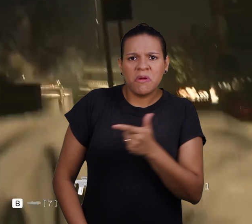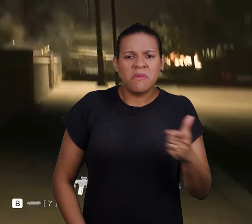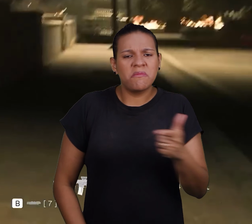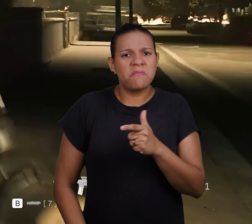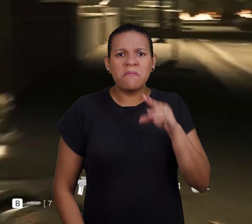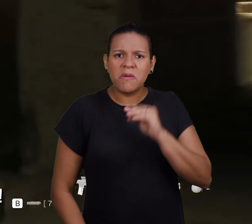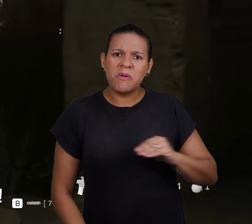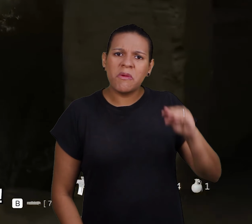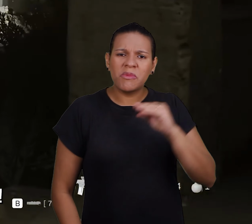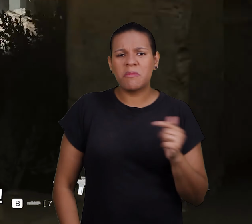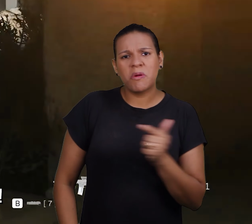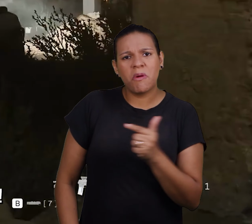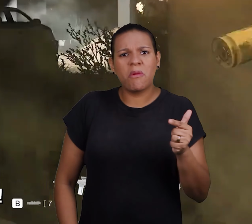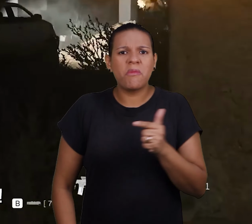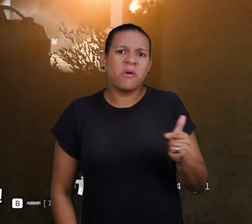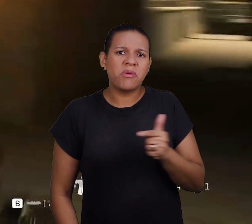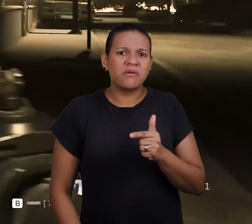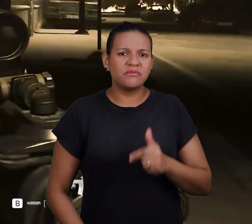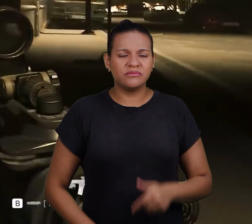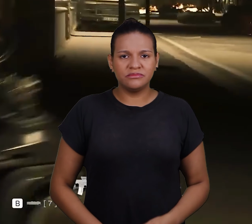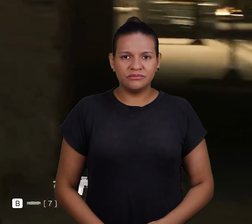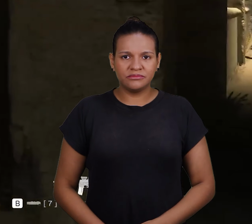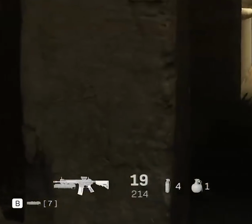Stop out. Go get to the wall.